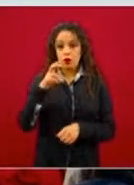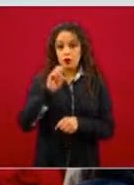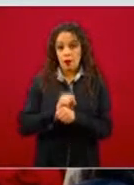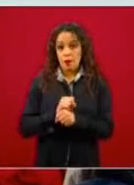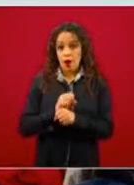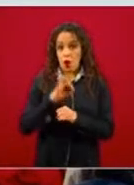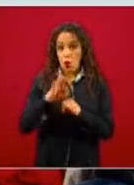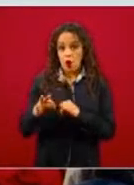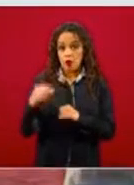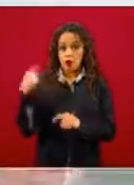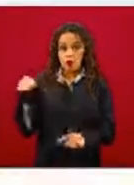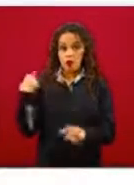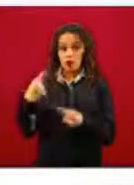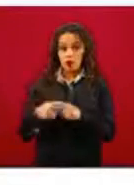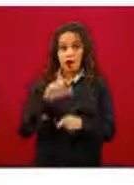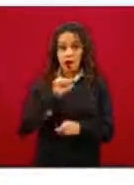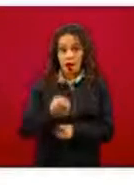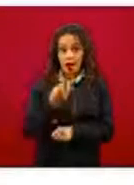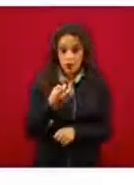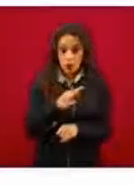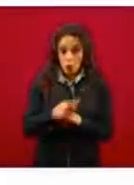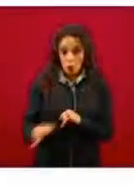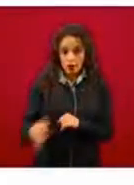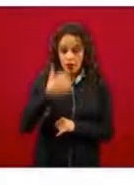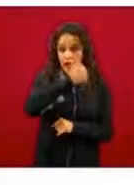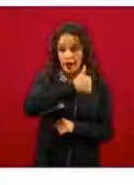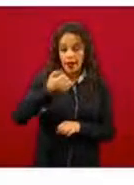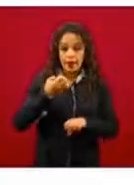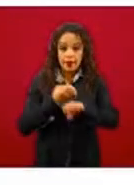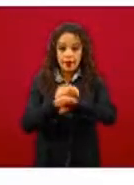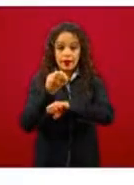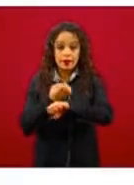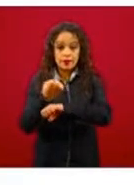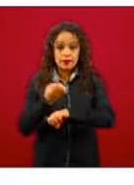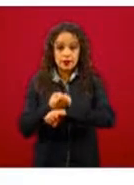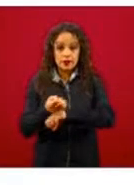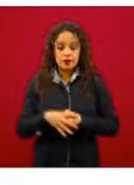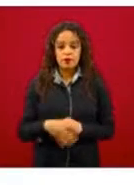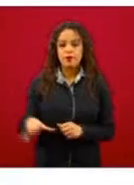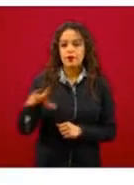in which you get to see how in the last 2 weeks,